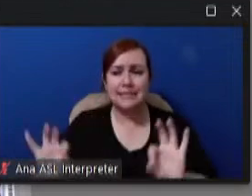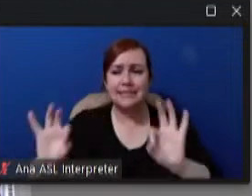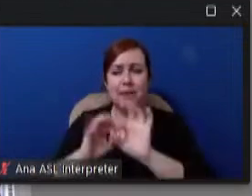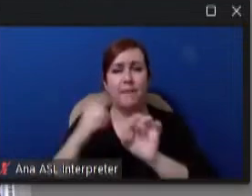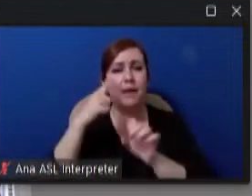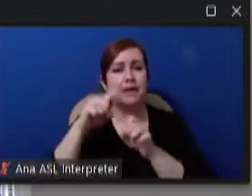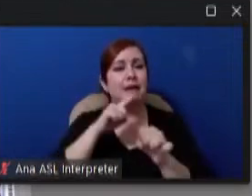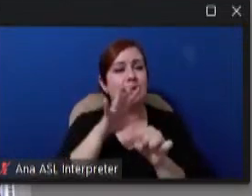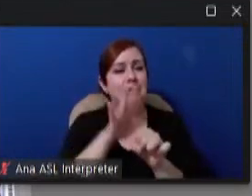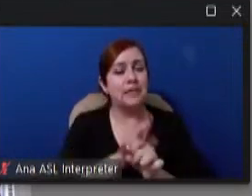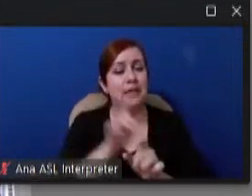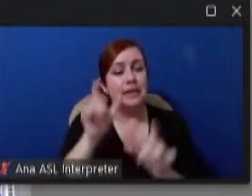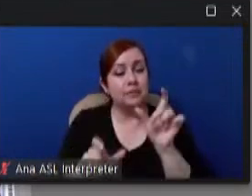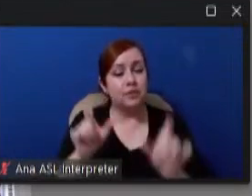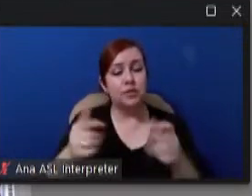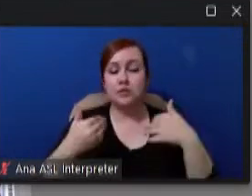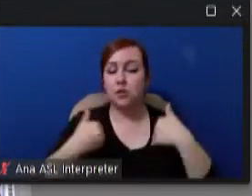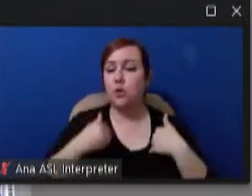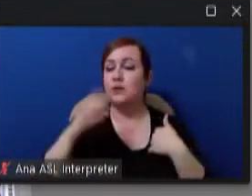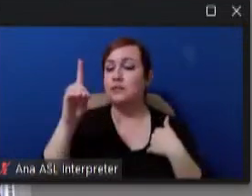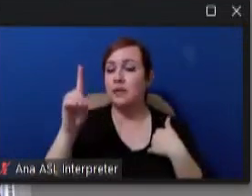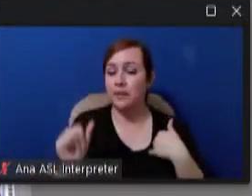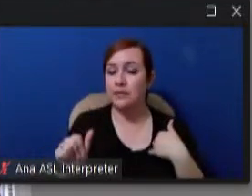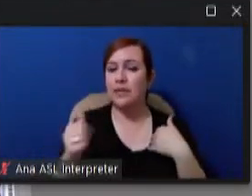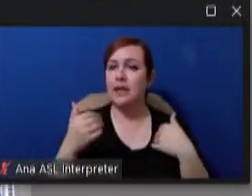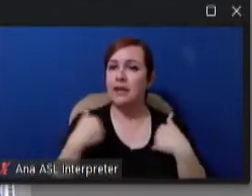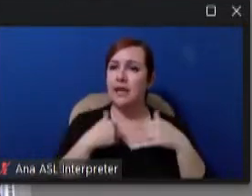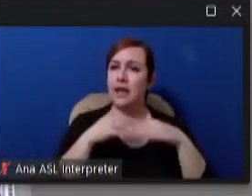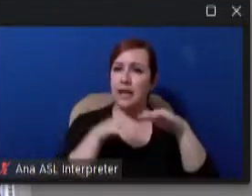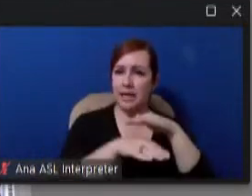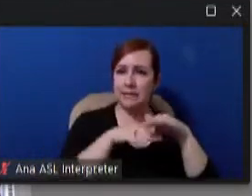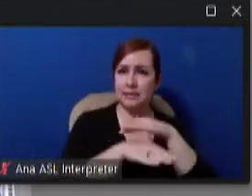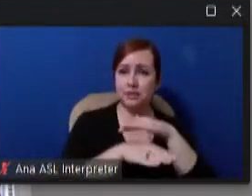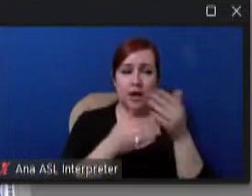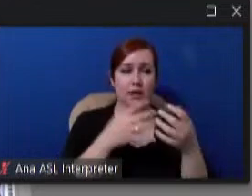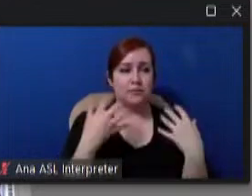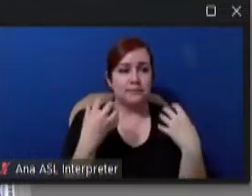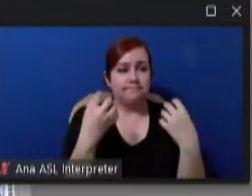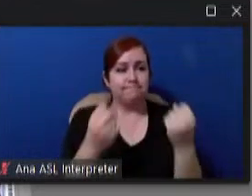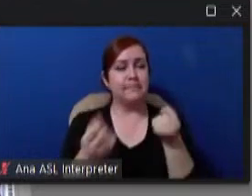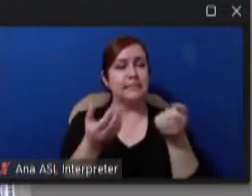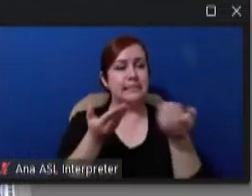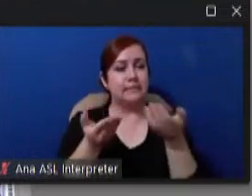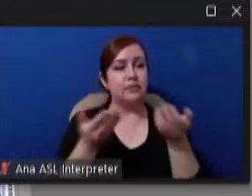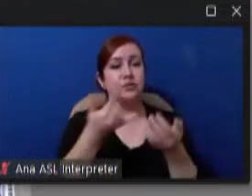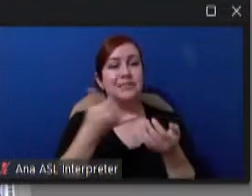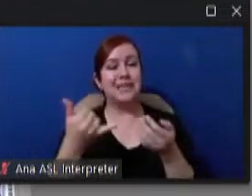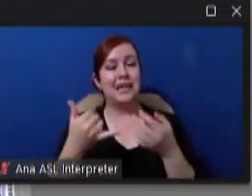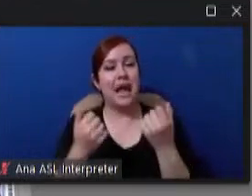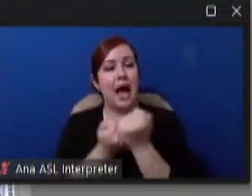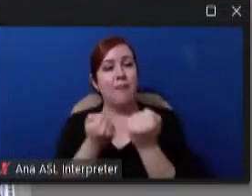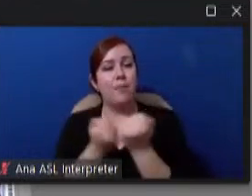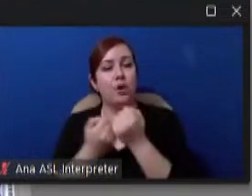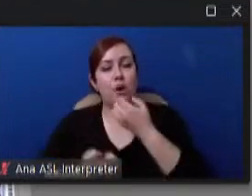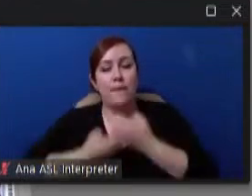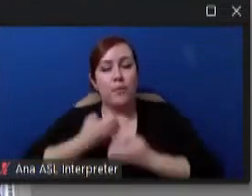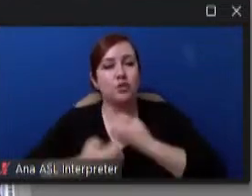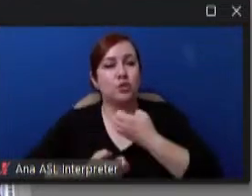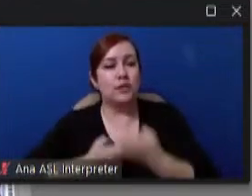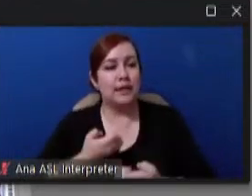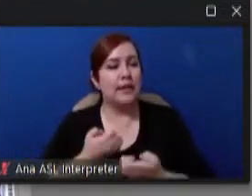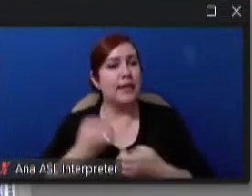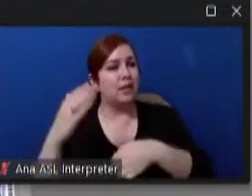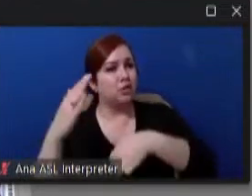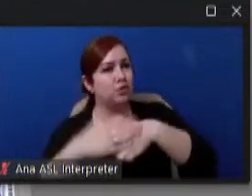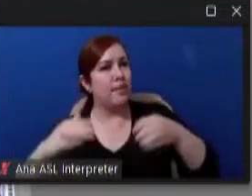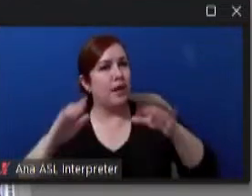our work is essential to ensure that persons with disabilities have access to healthcare services and emotional support. This is a